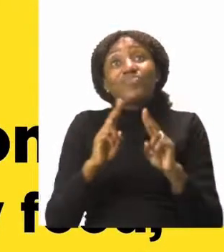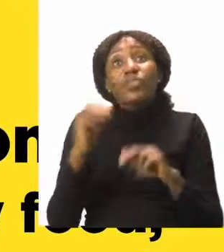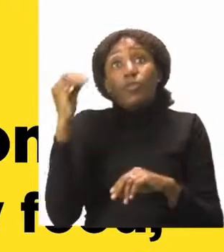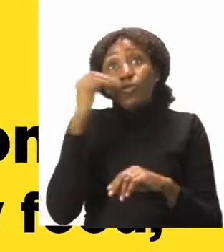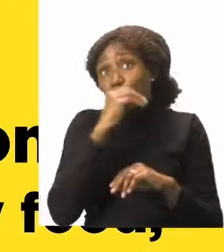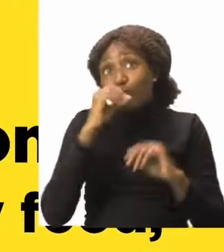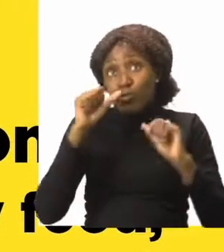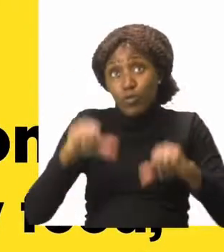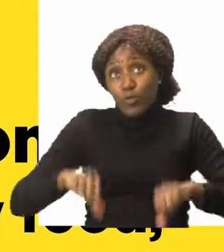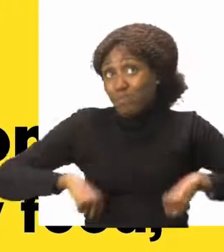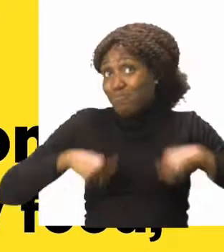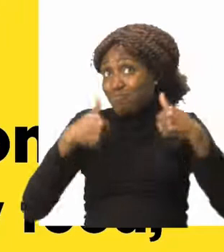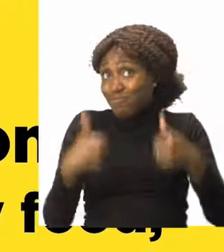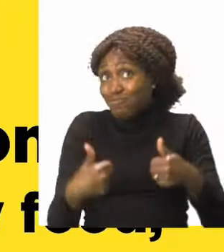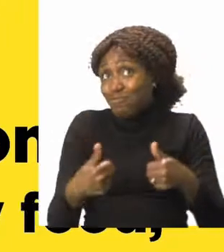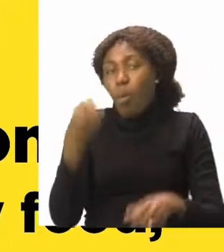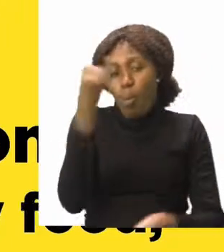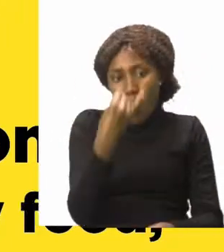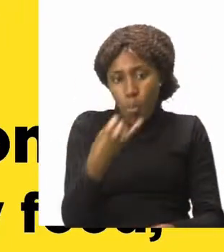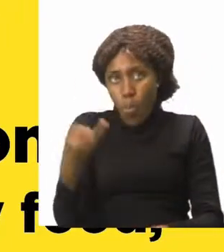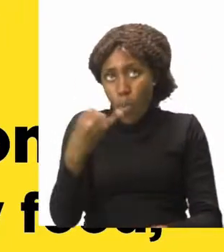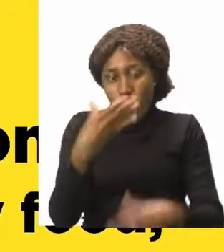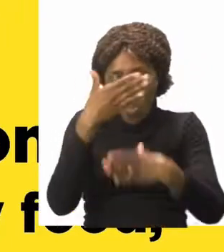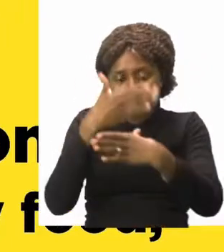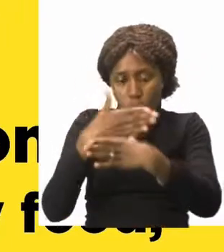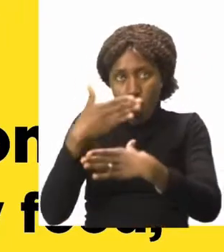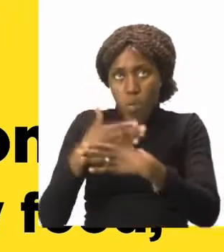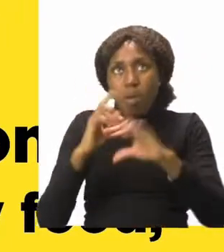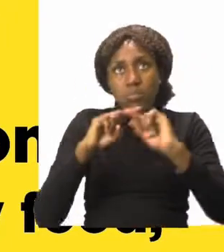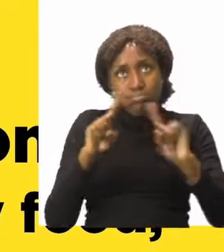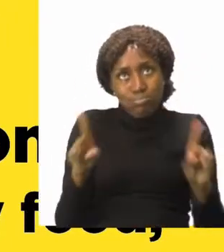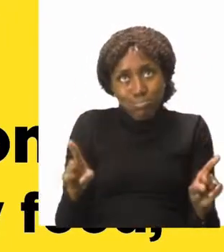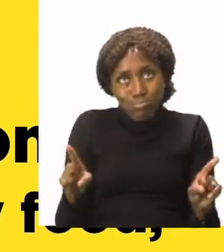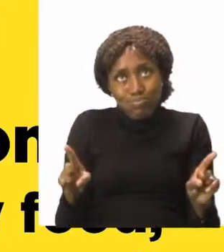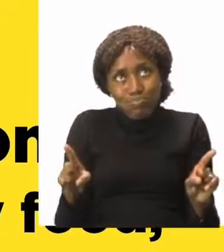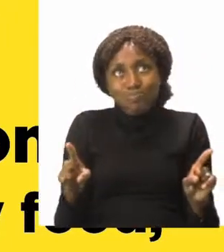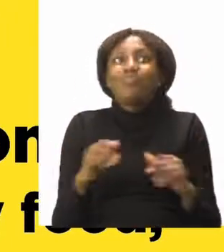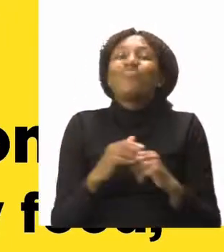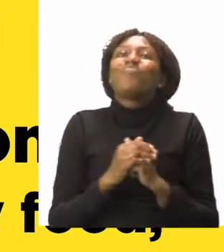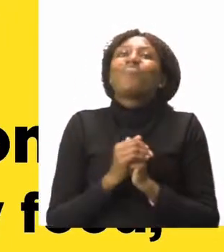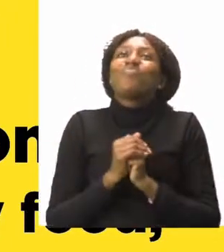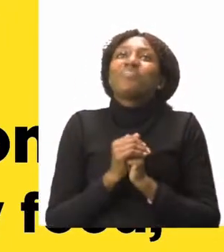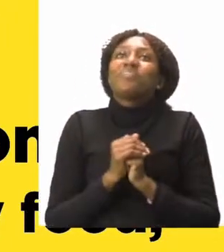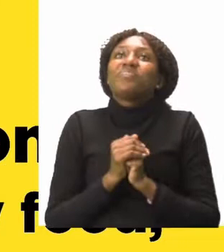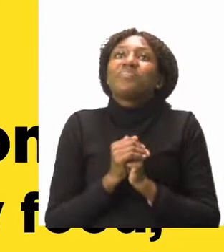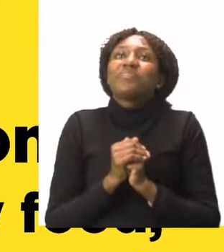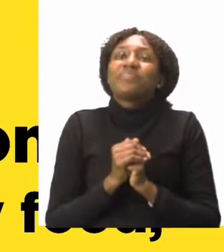about healthy food, drawing, and occupations.